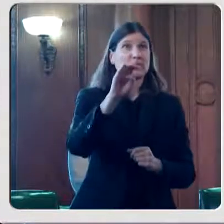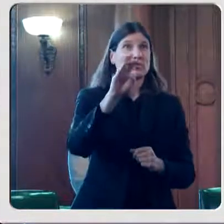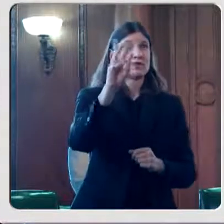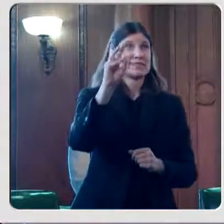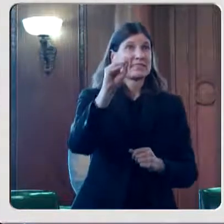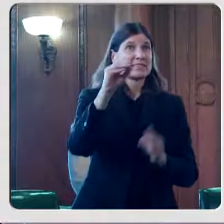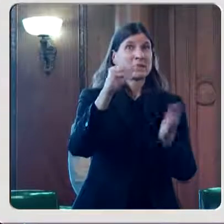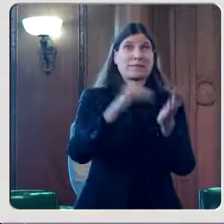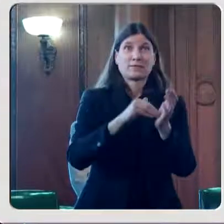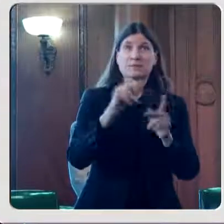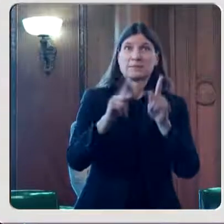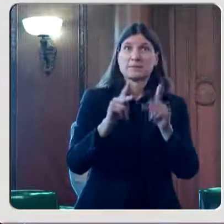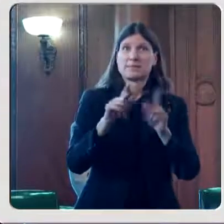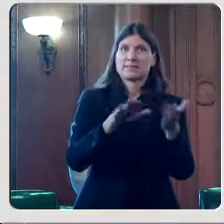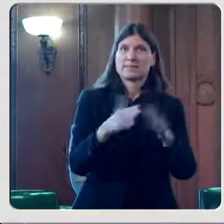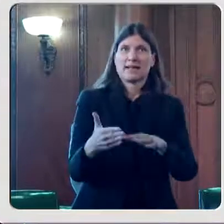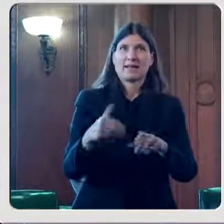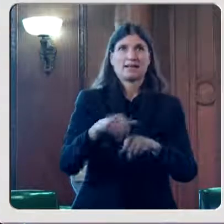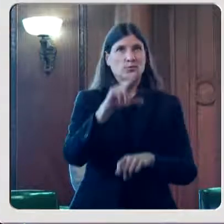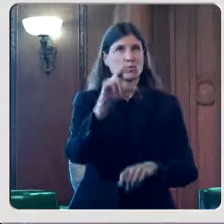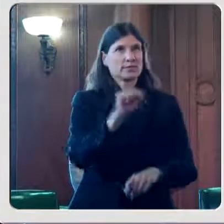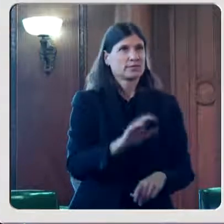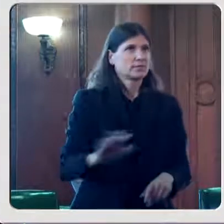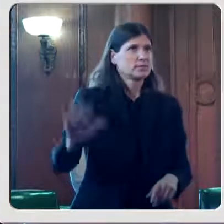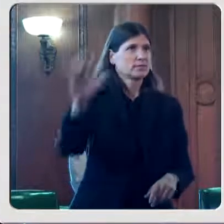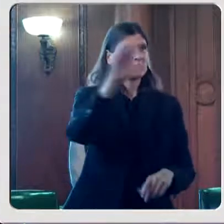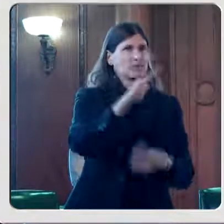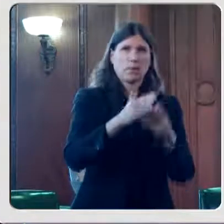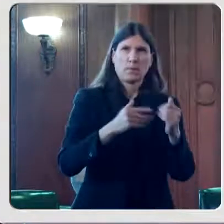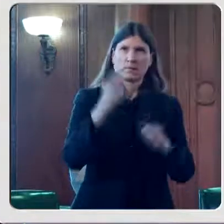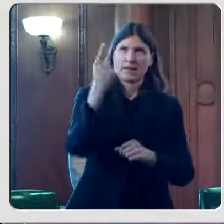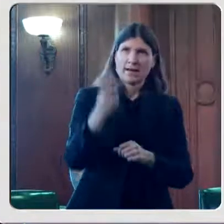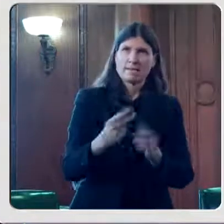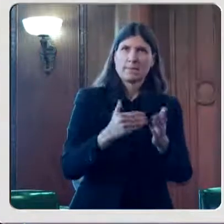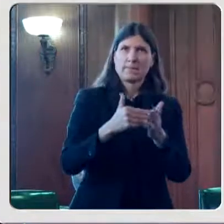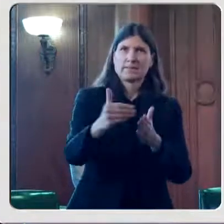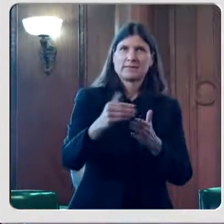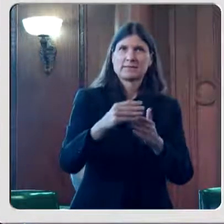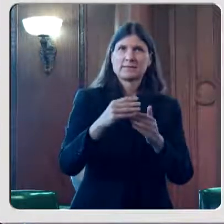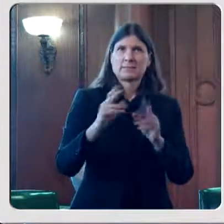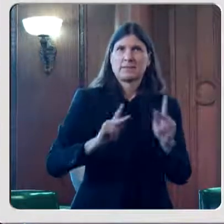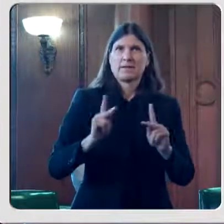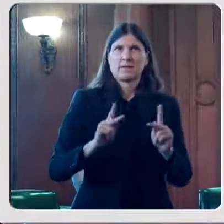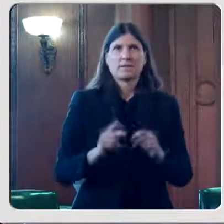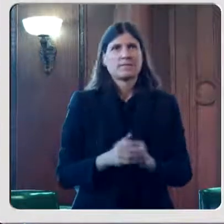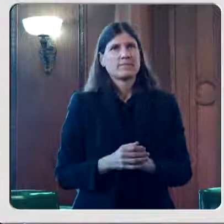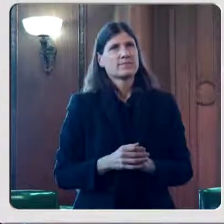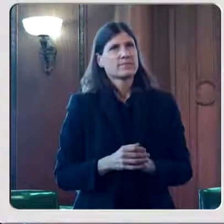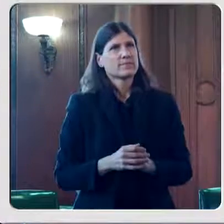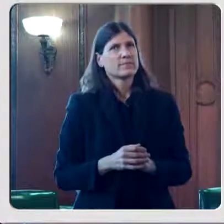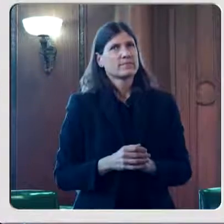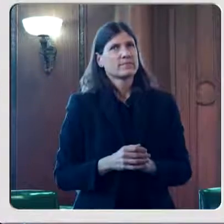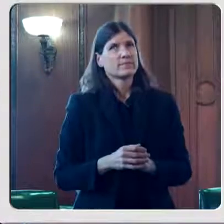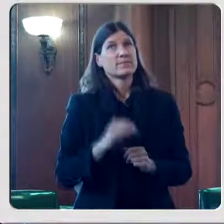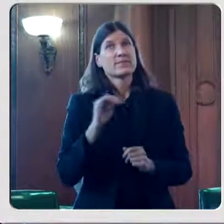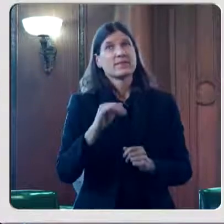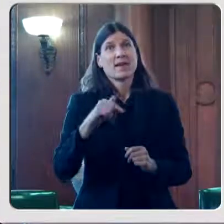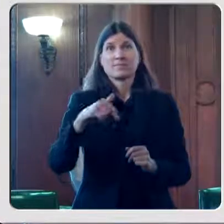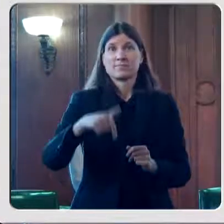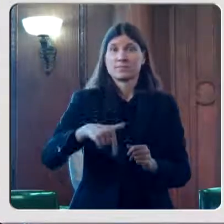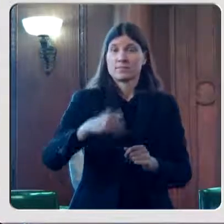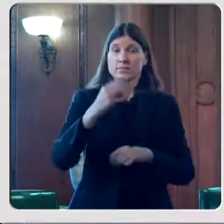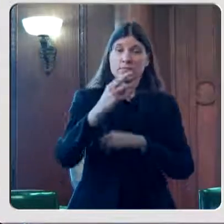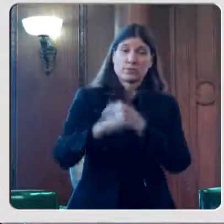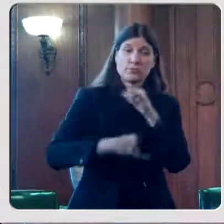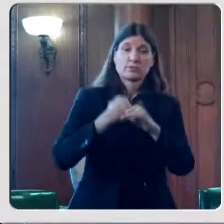highest death rates per population. And as Dr. Kerouac mentioned, the new variants that we've been talking about for the last